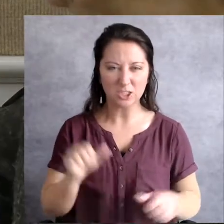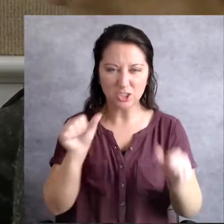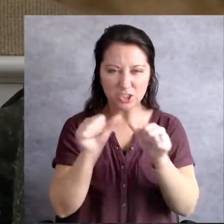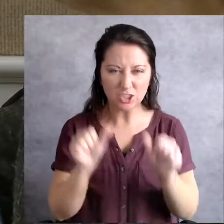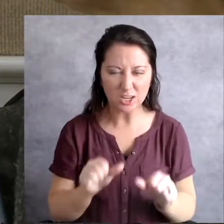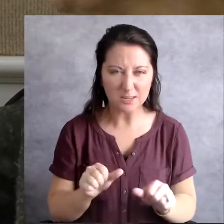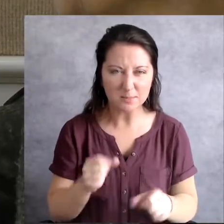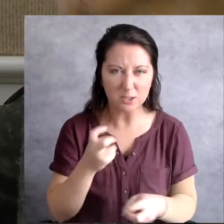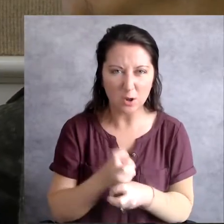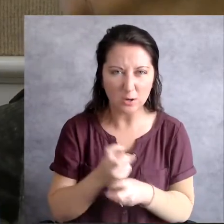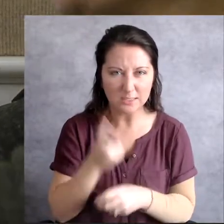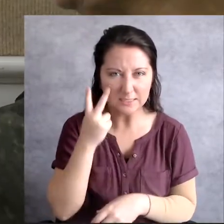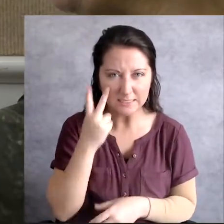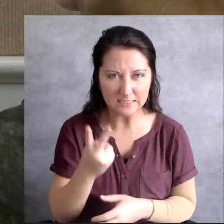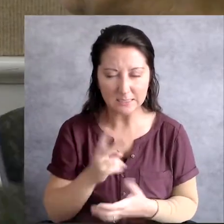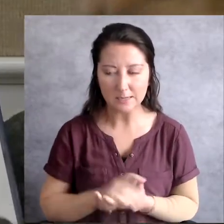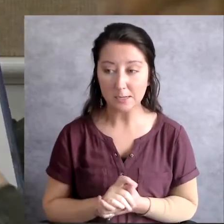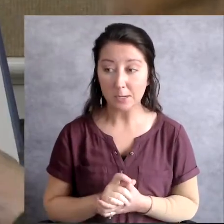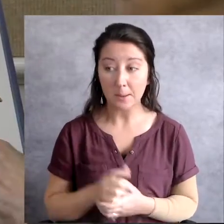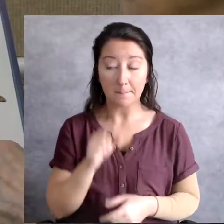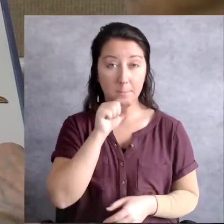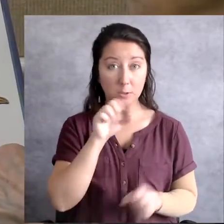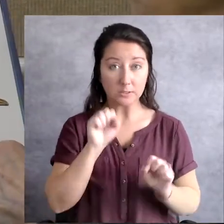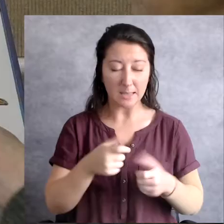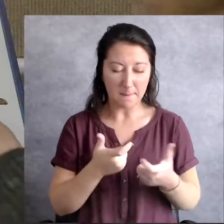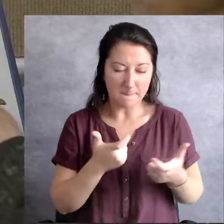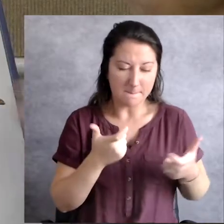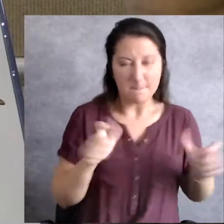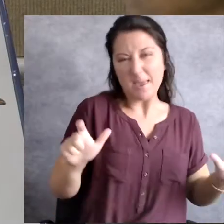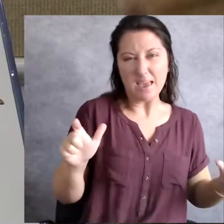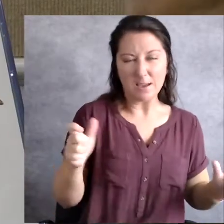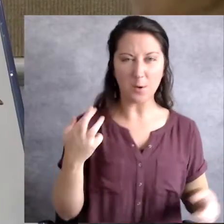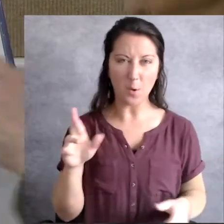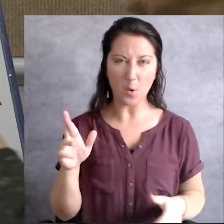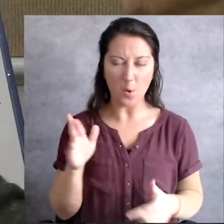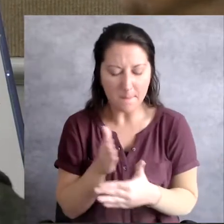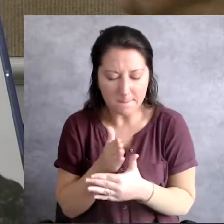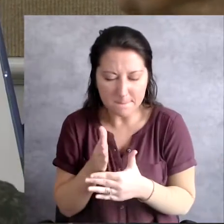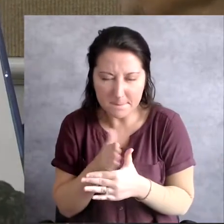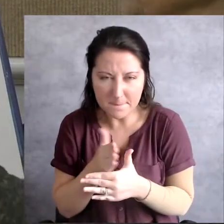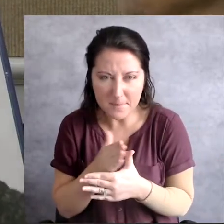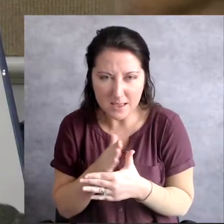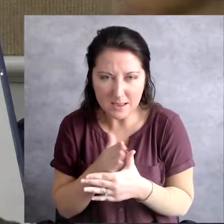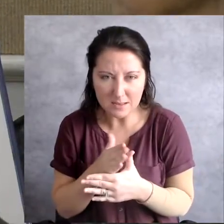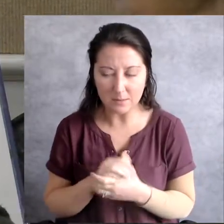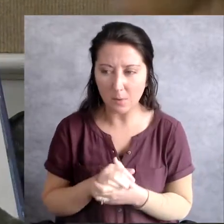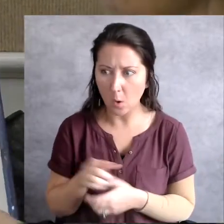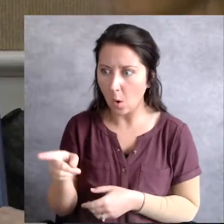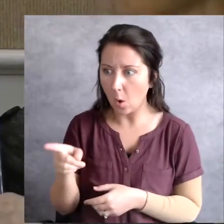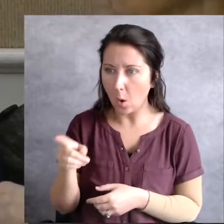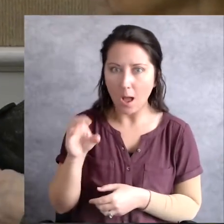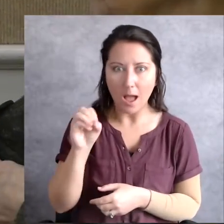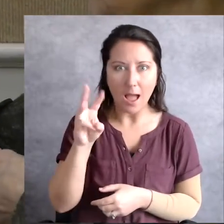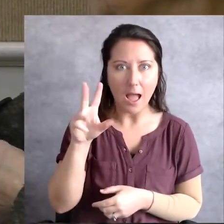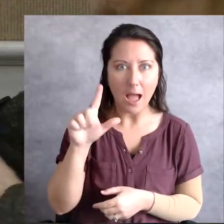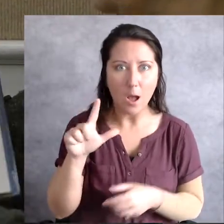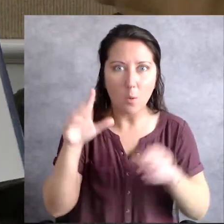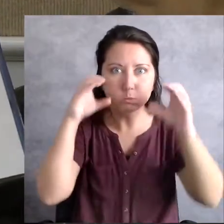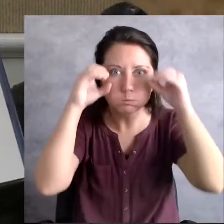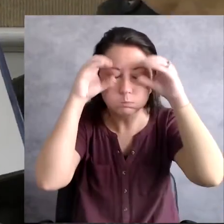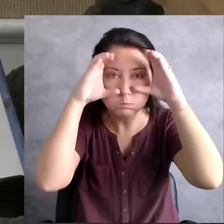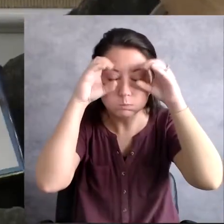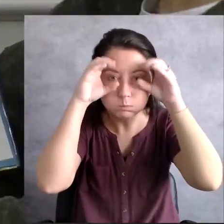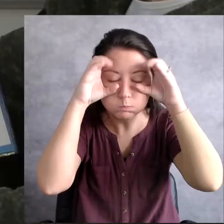see. Birds can be big or any size in between. Look, there's an owl too.